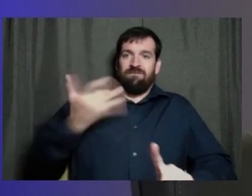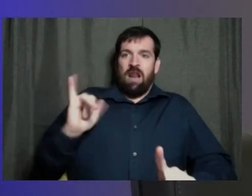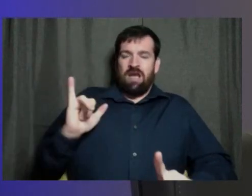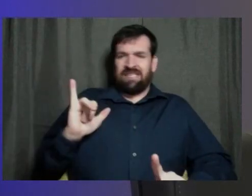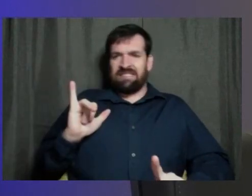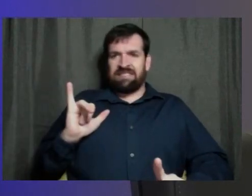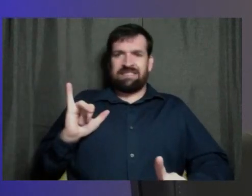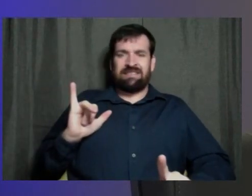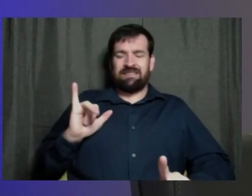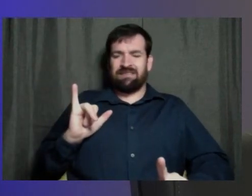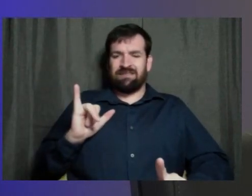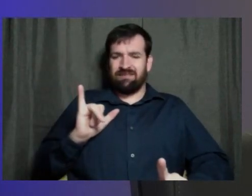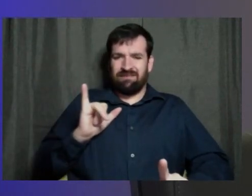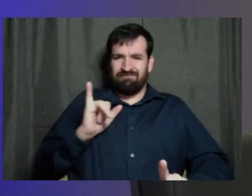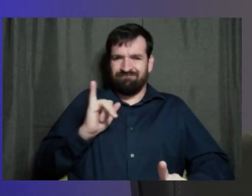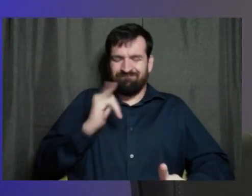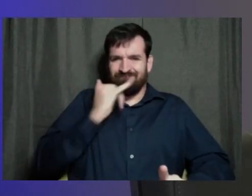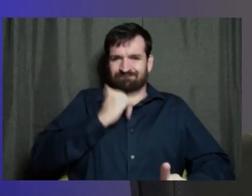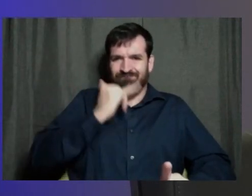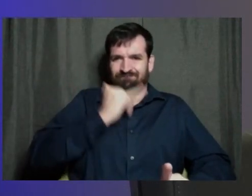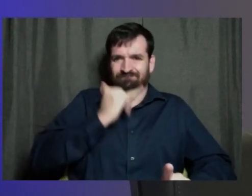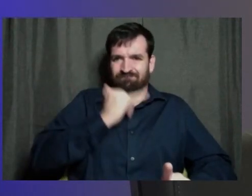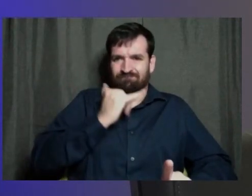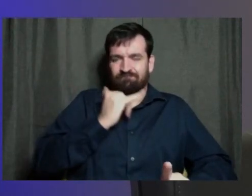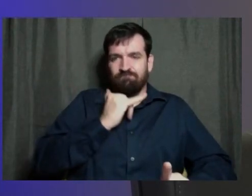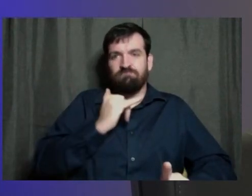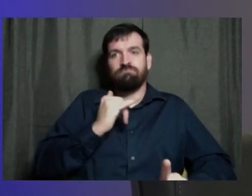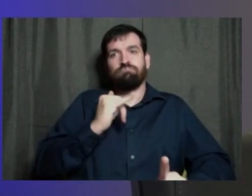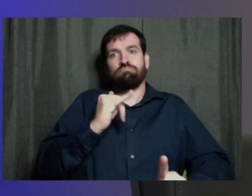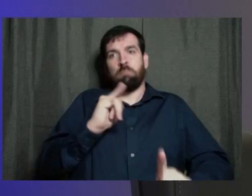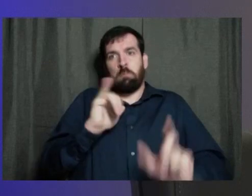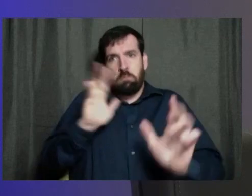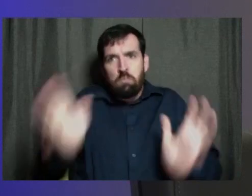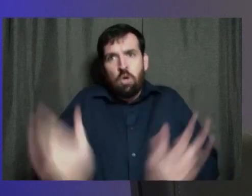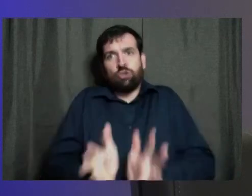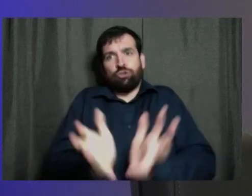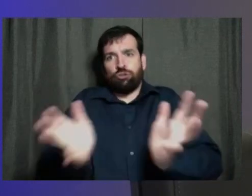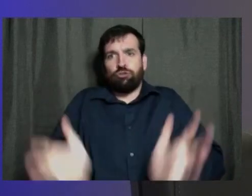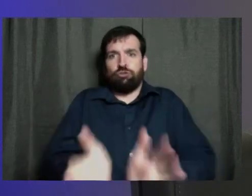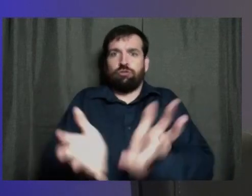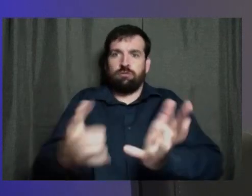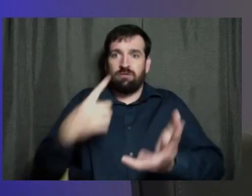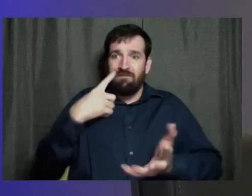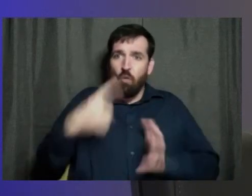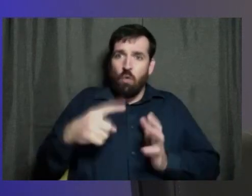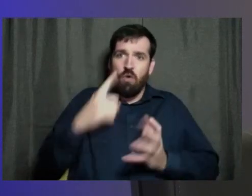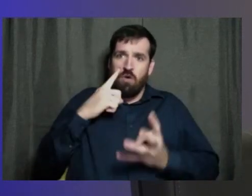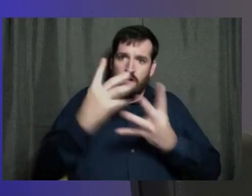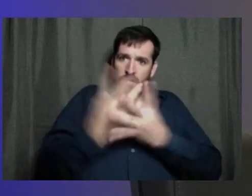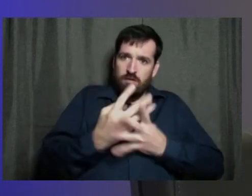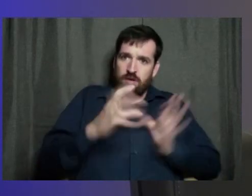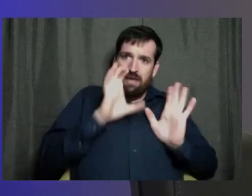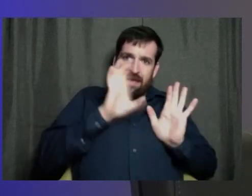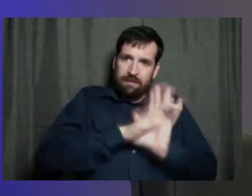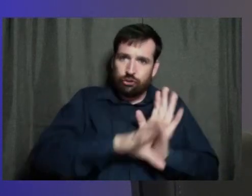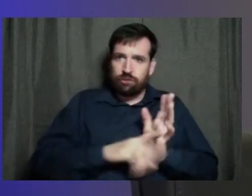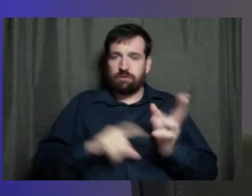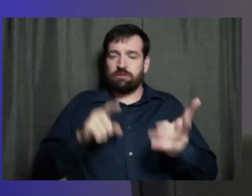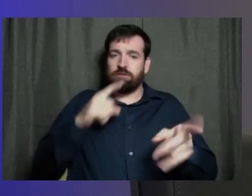something is off with your body, absolutely push to, have some imaging done, be examined by a specialist.